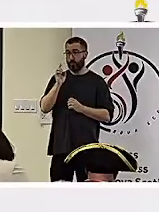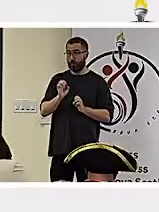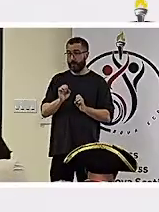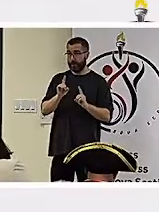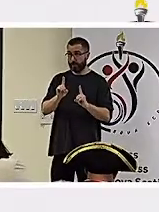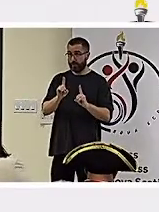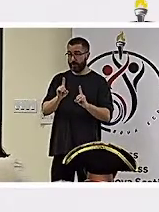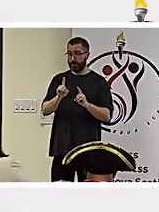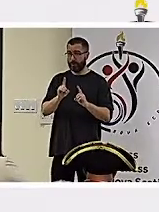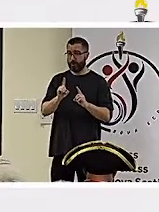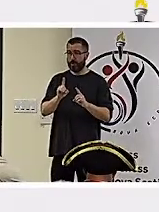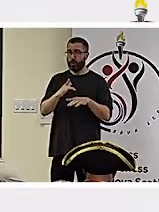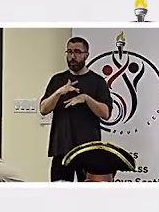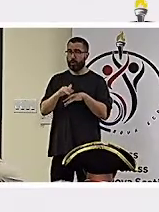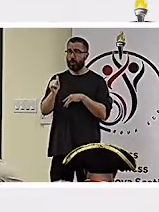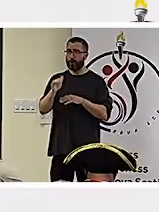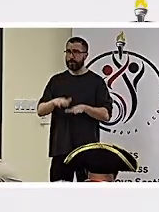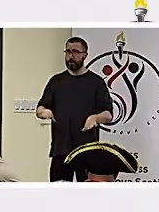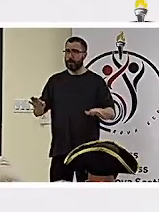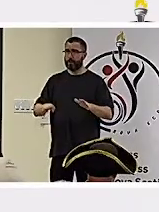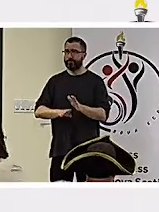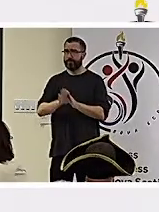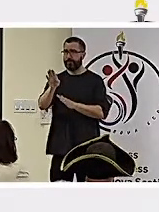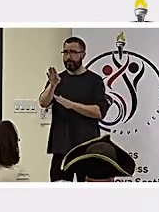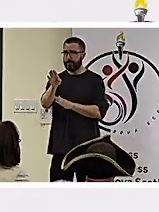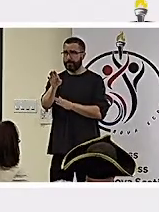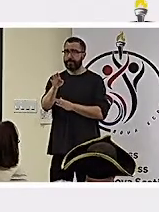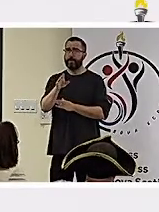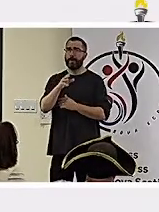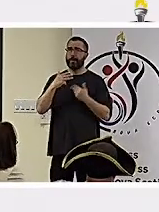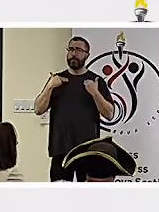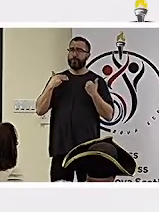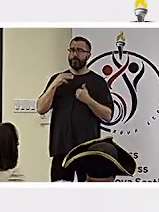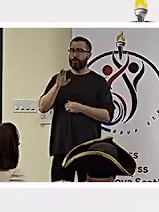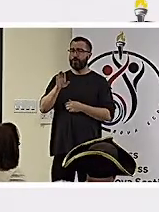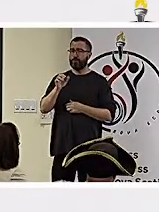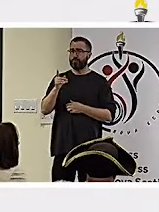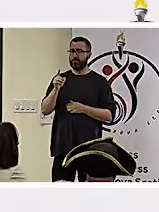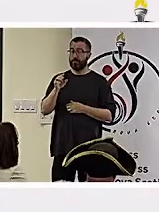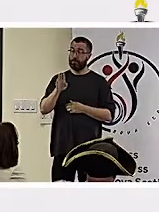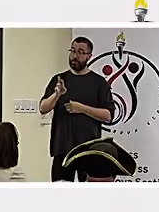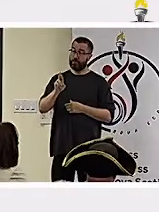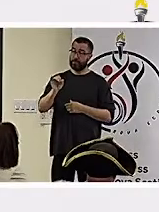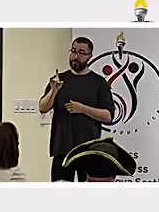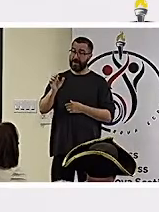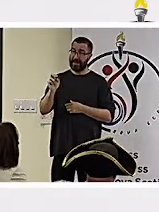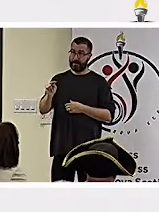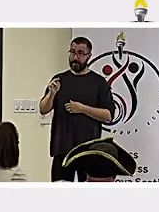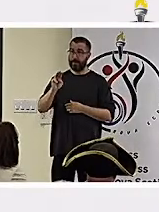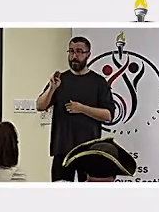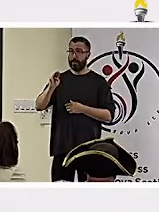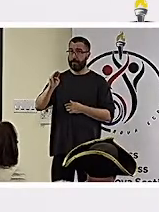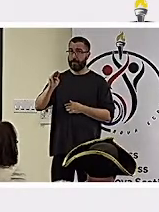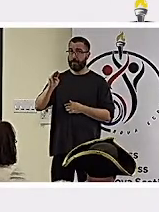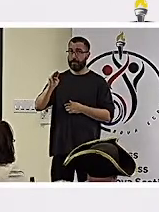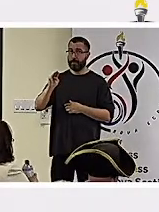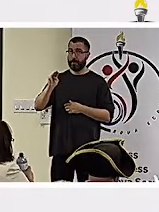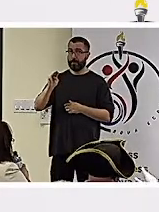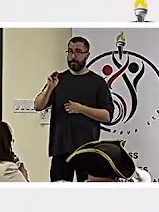childhood development, on behalf of Minister Brendan McGuire, please join me in welcoming Dr.